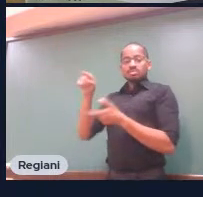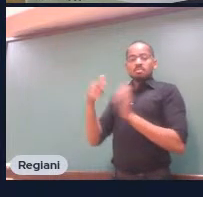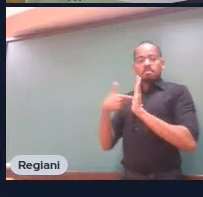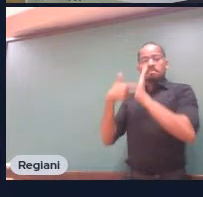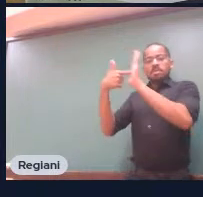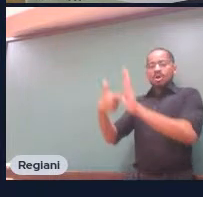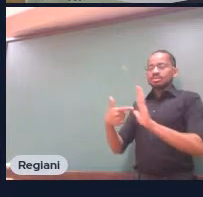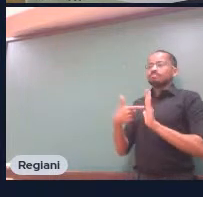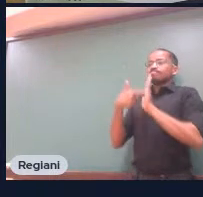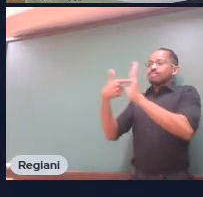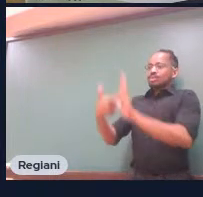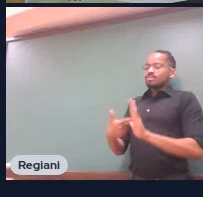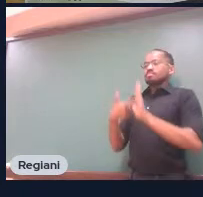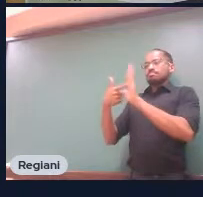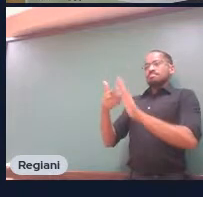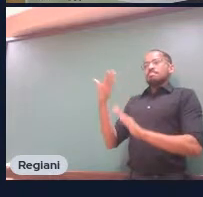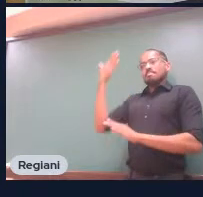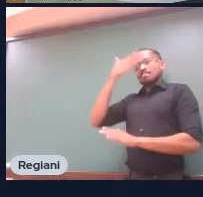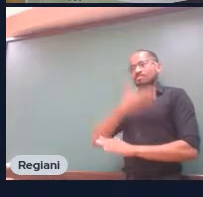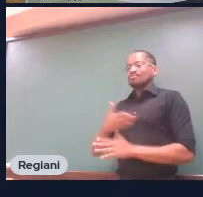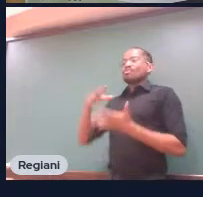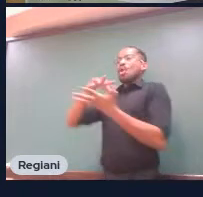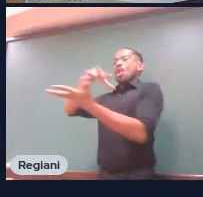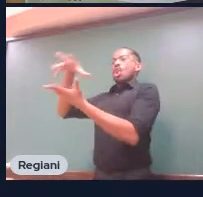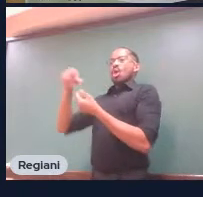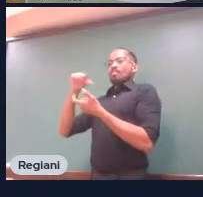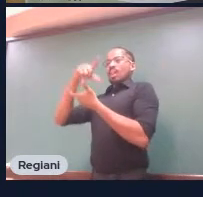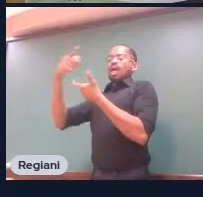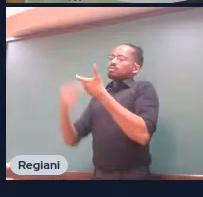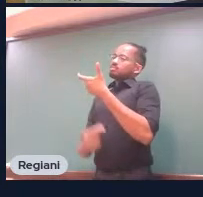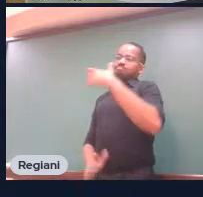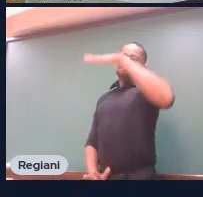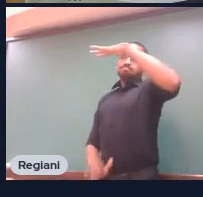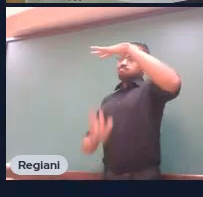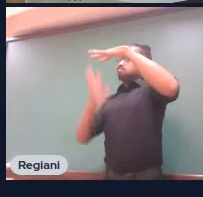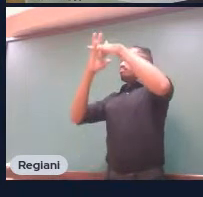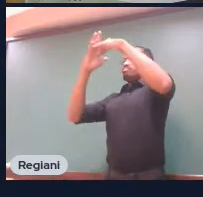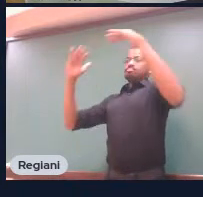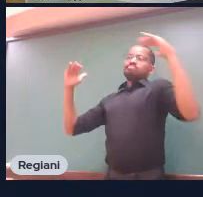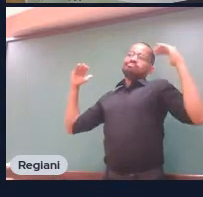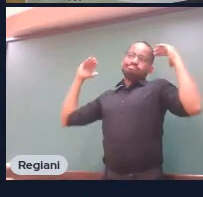GlobalLex really is something on top of all the other ones.